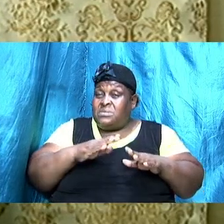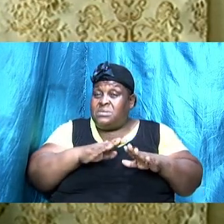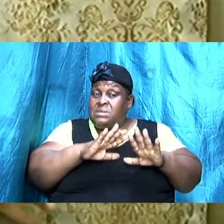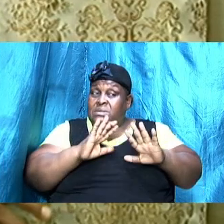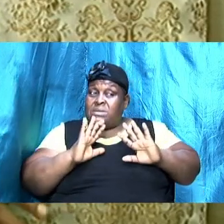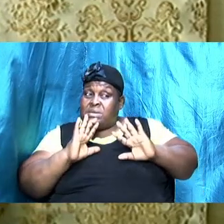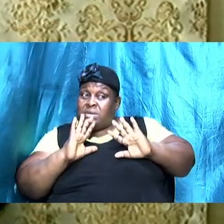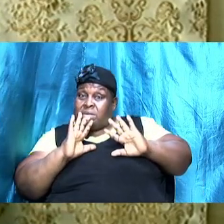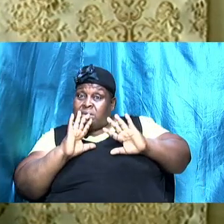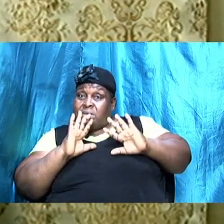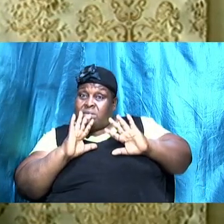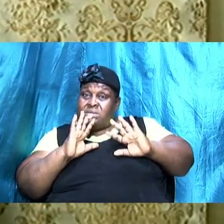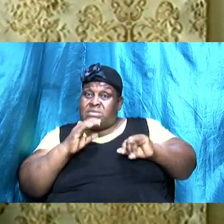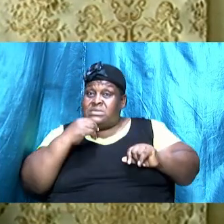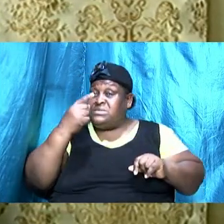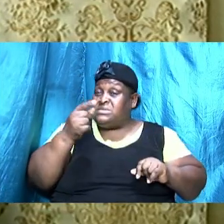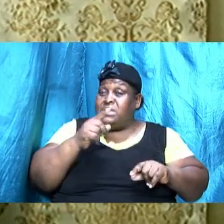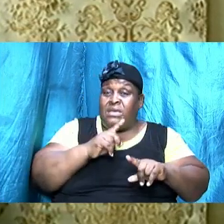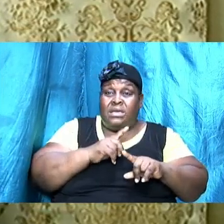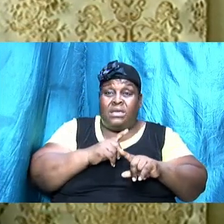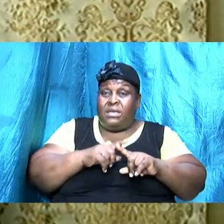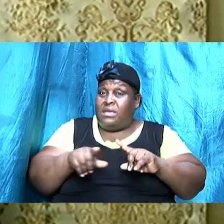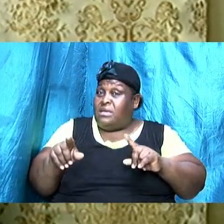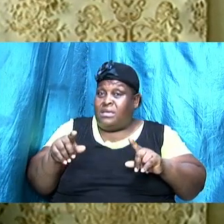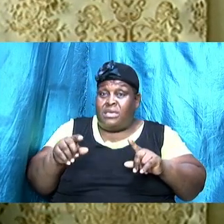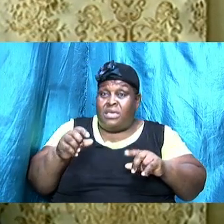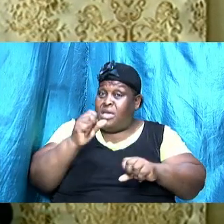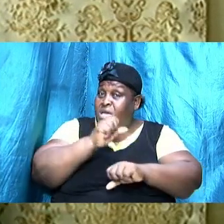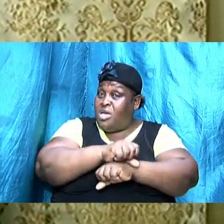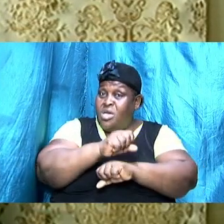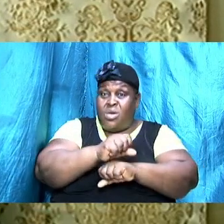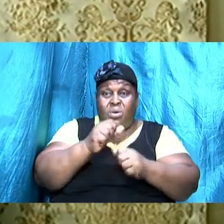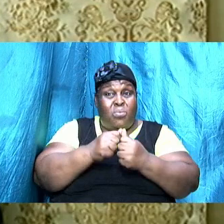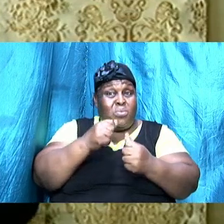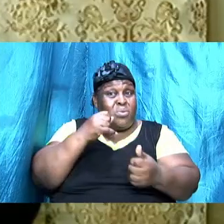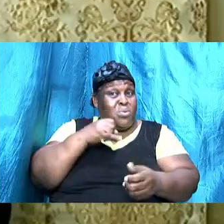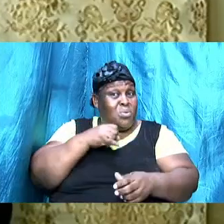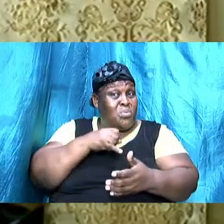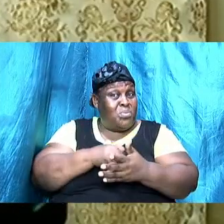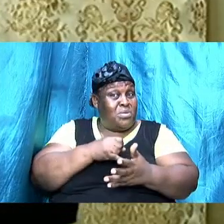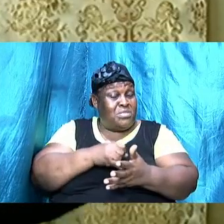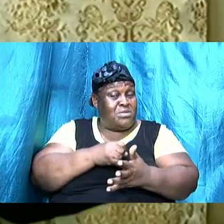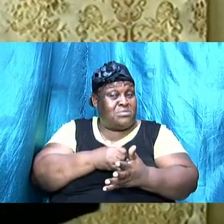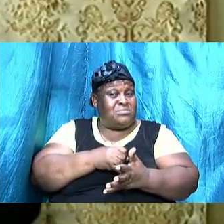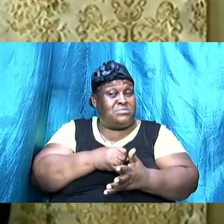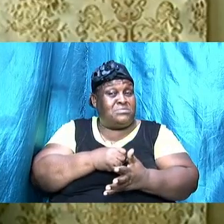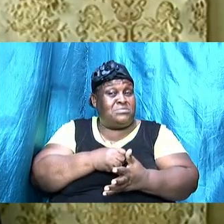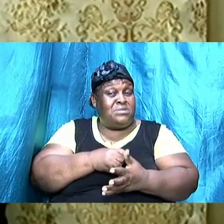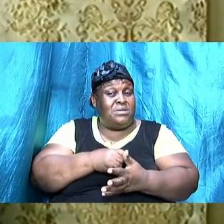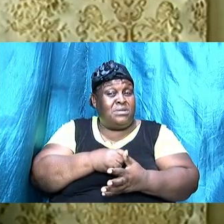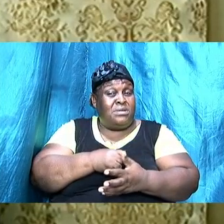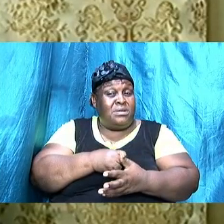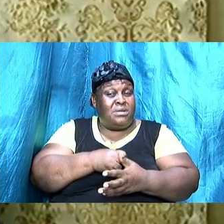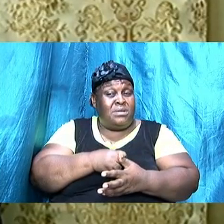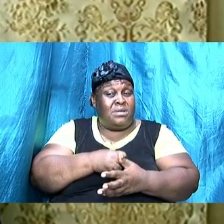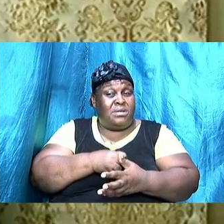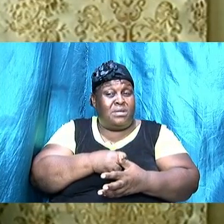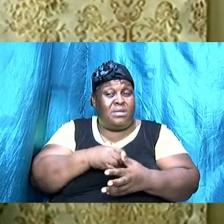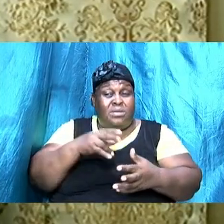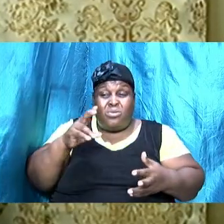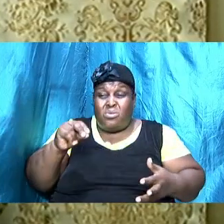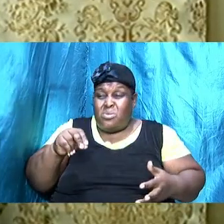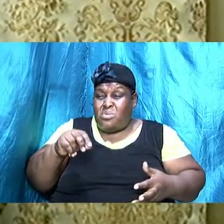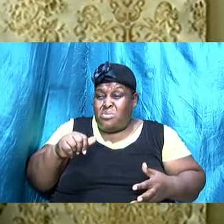I don't want nobody to kill you. The Bible, nobody must, your husband must kill you and beat you to death. Or no wife must, in your sleep, take up a knife